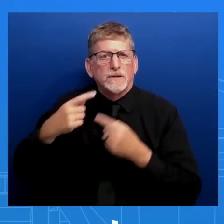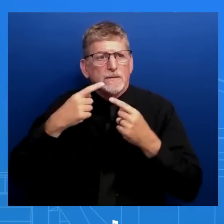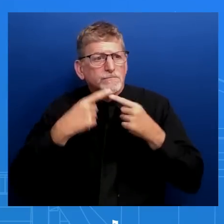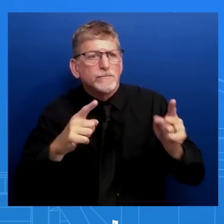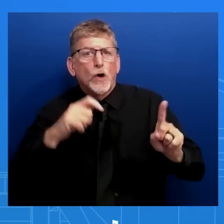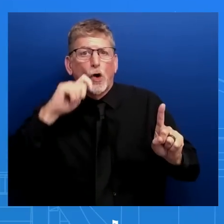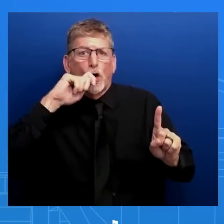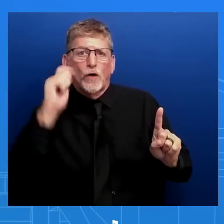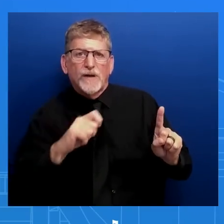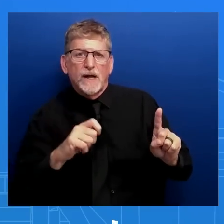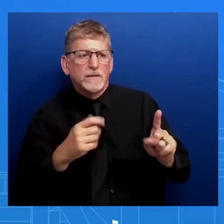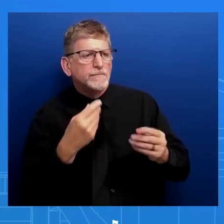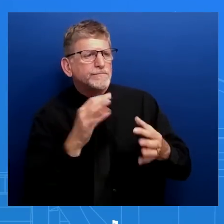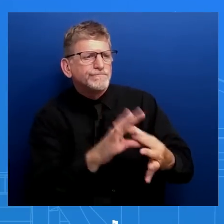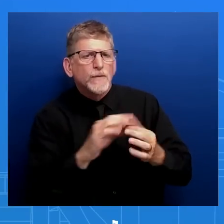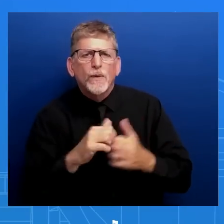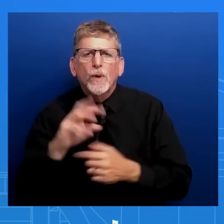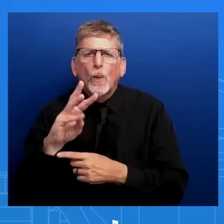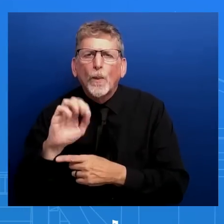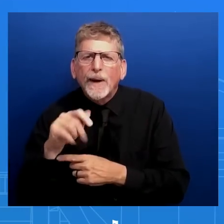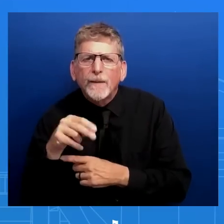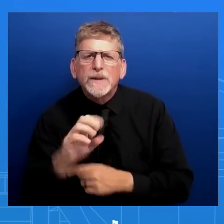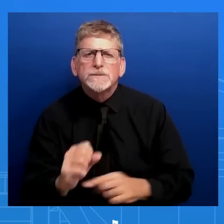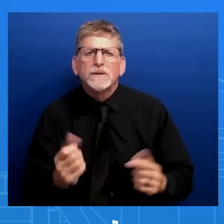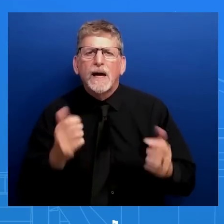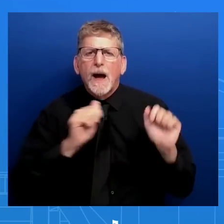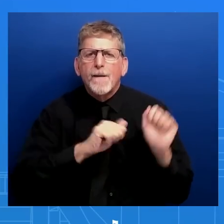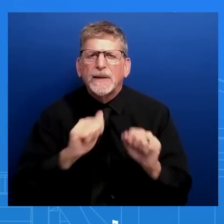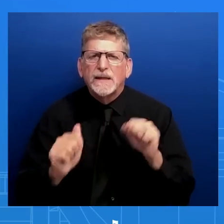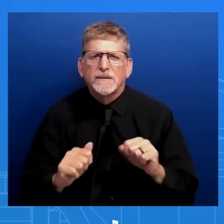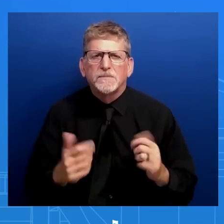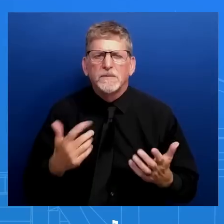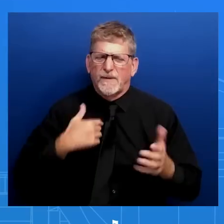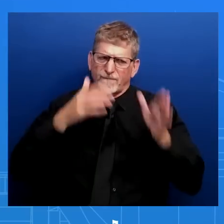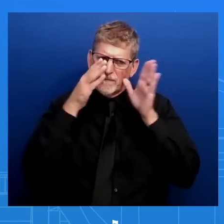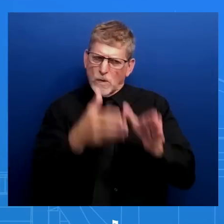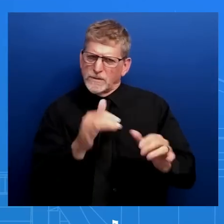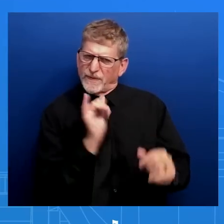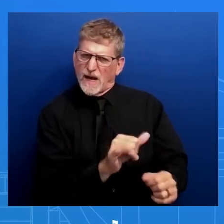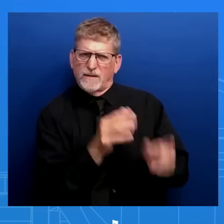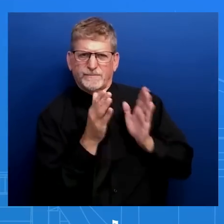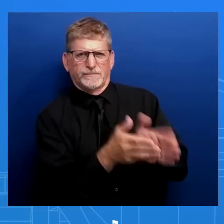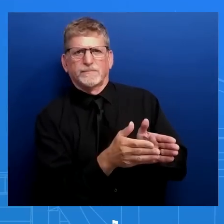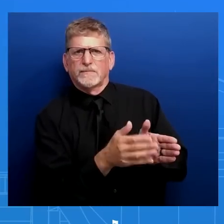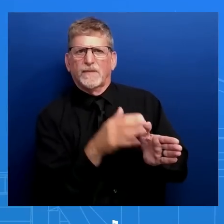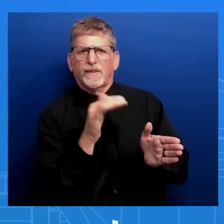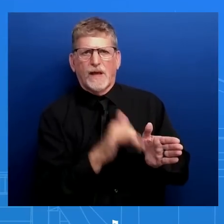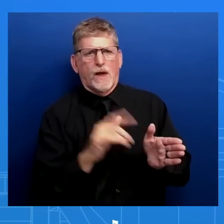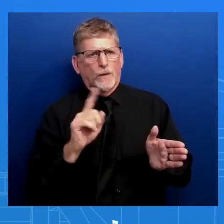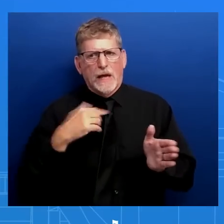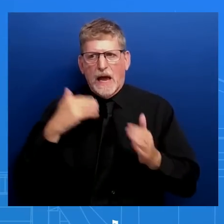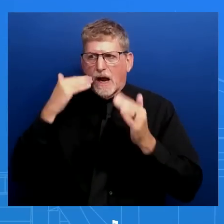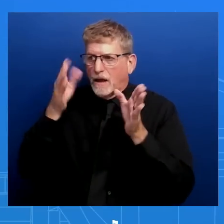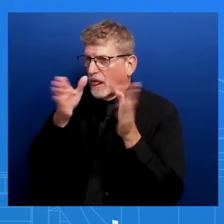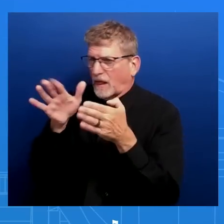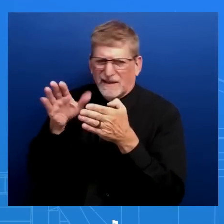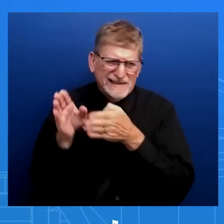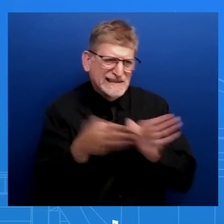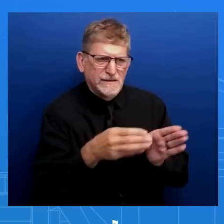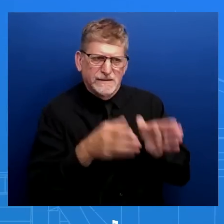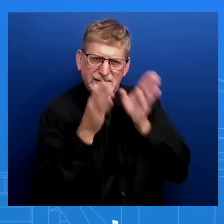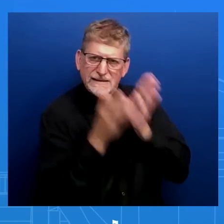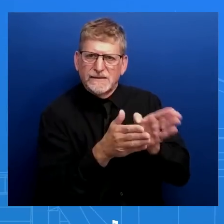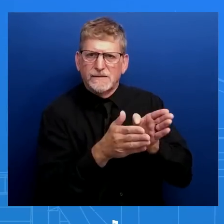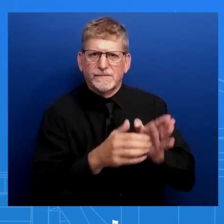focused on that. That's where our heads are. And just to make sure, Kirby, that I understand well, the NSC, how much did the